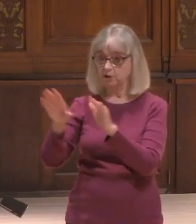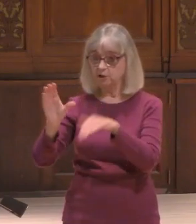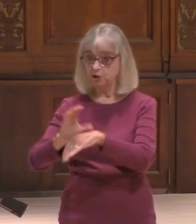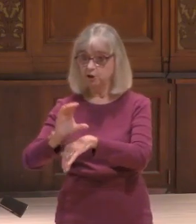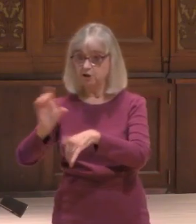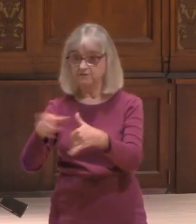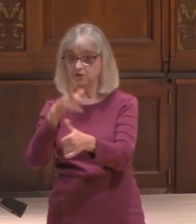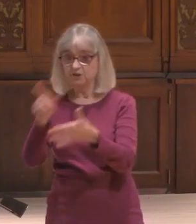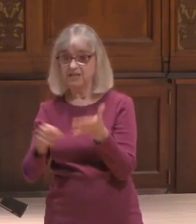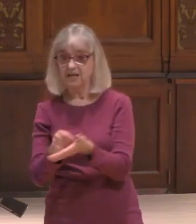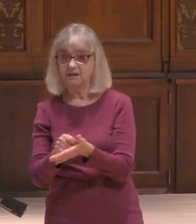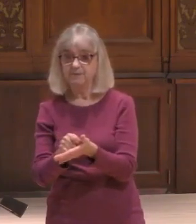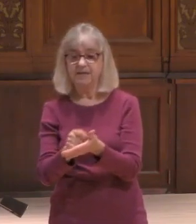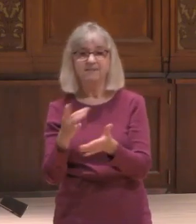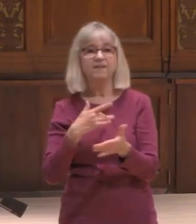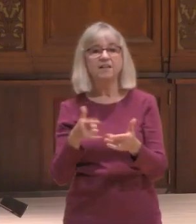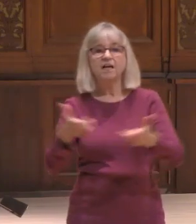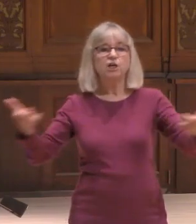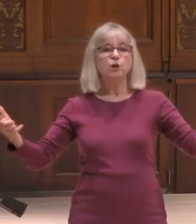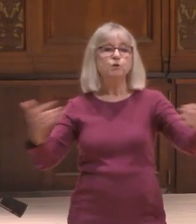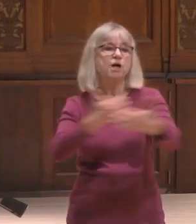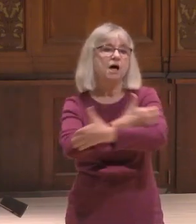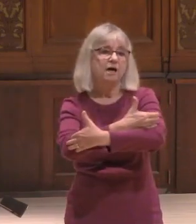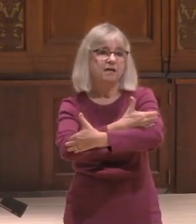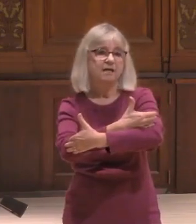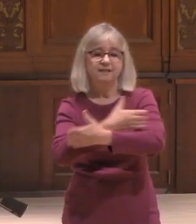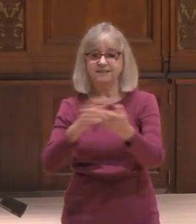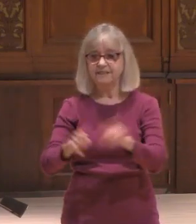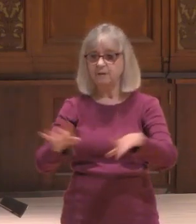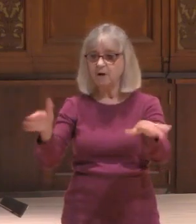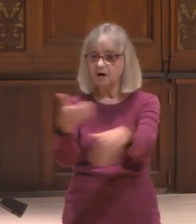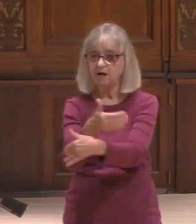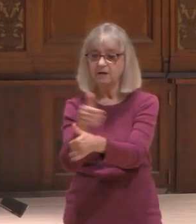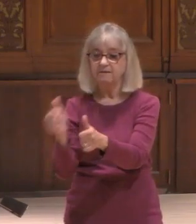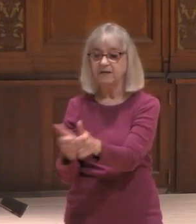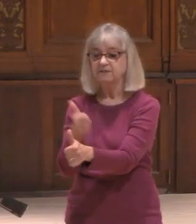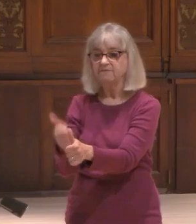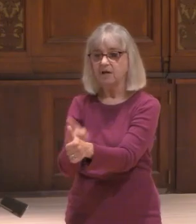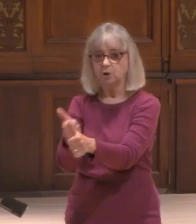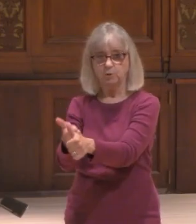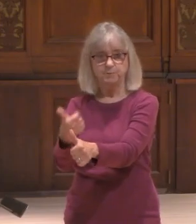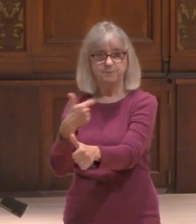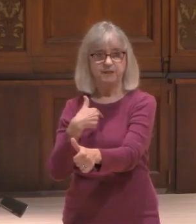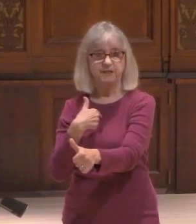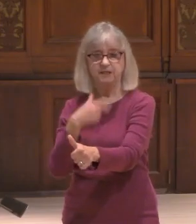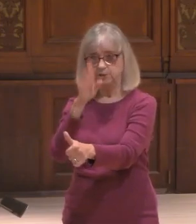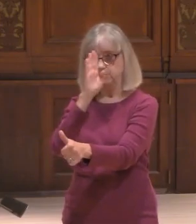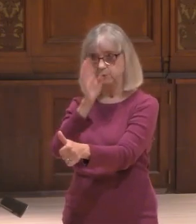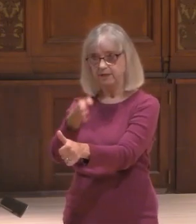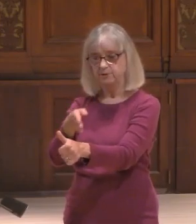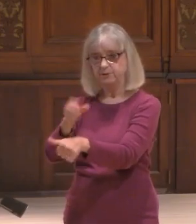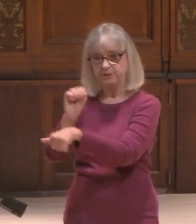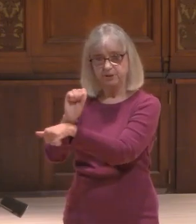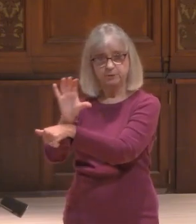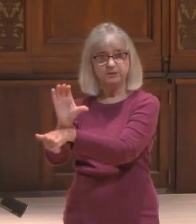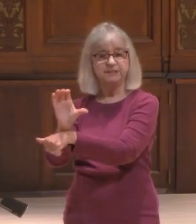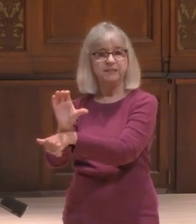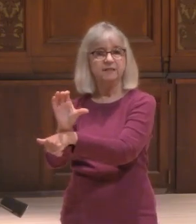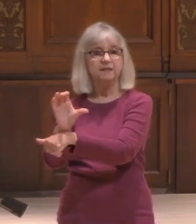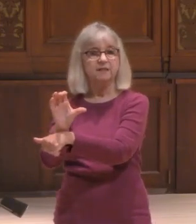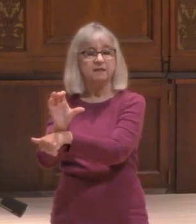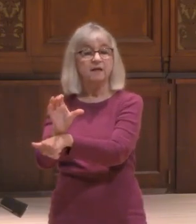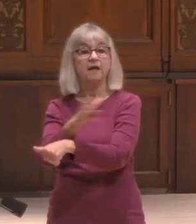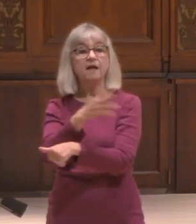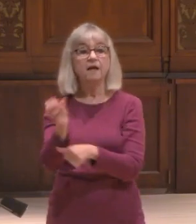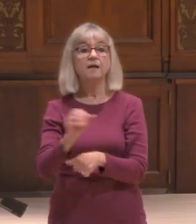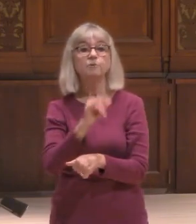a huge hug. The same hug has followed me straight to Spiritus Christi.